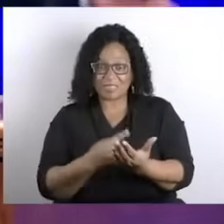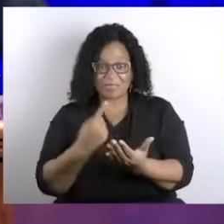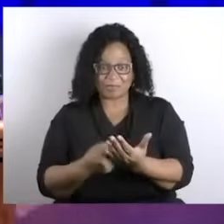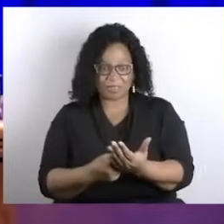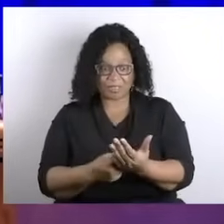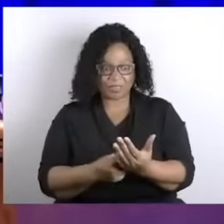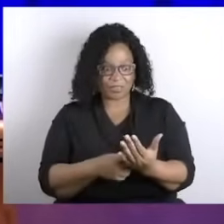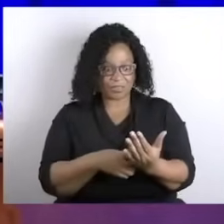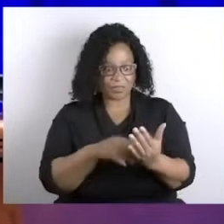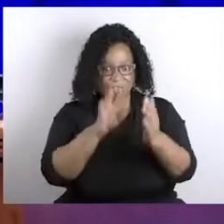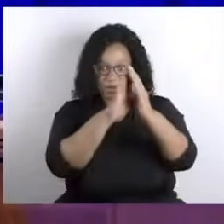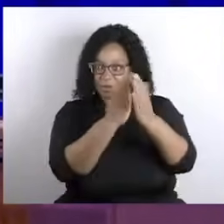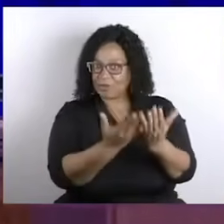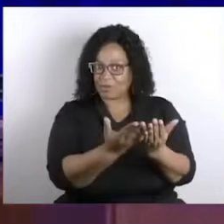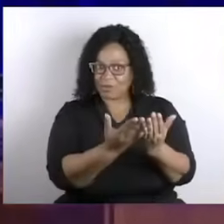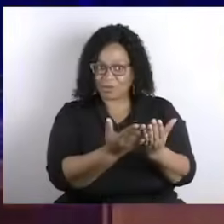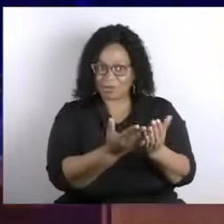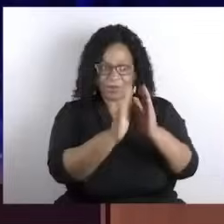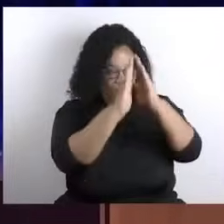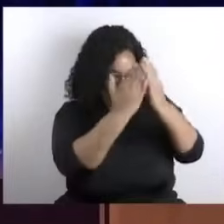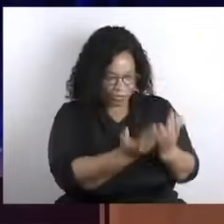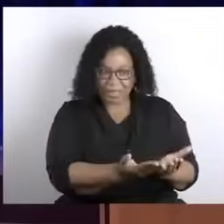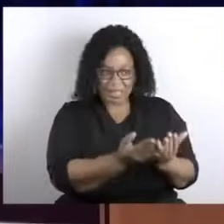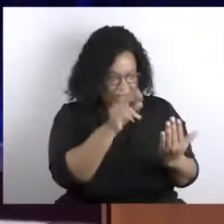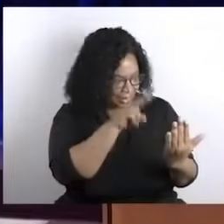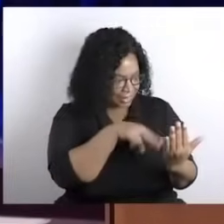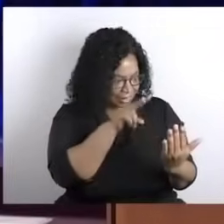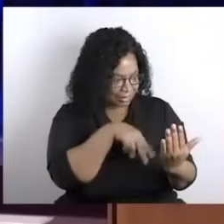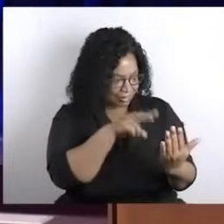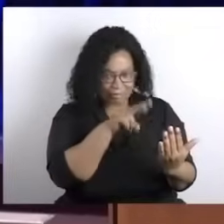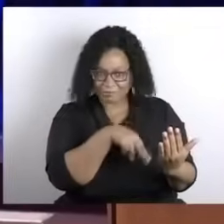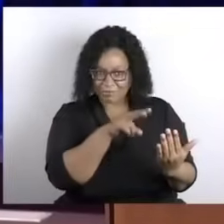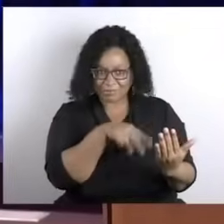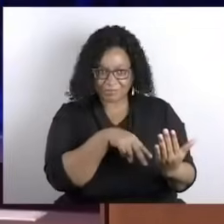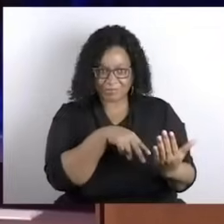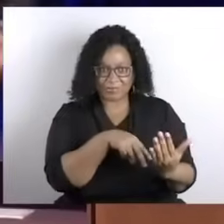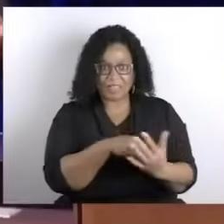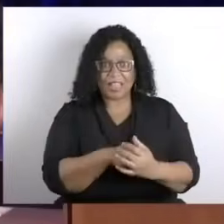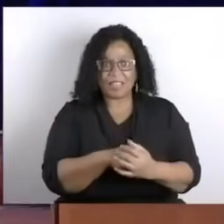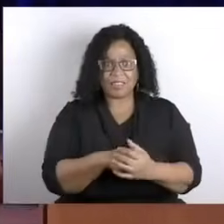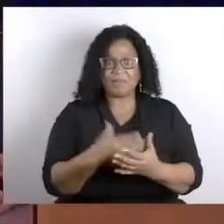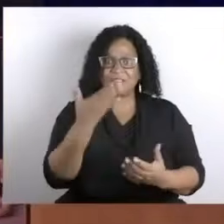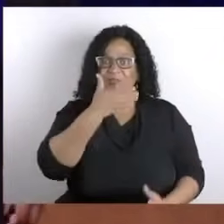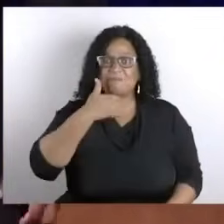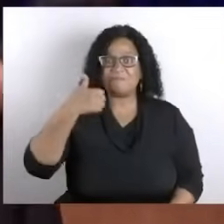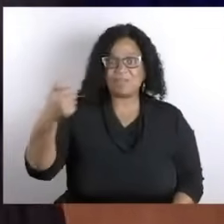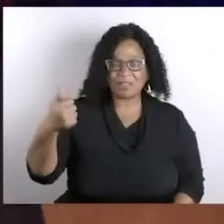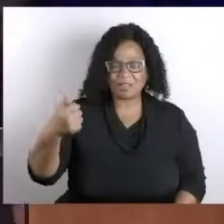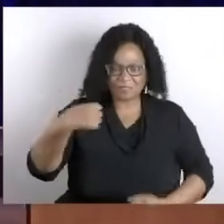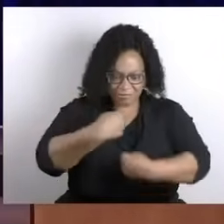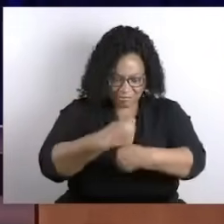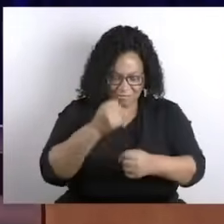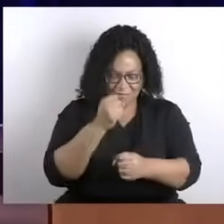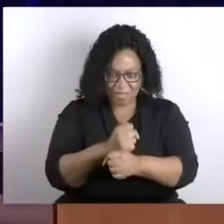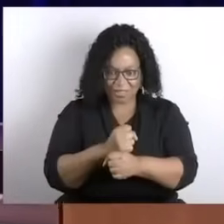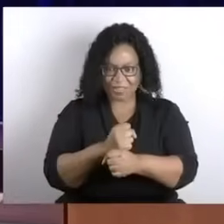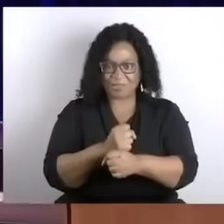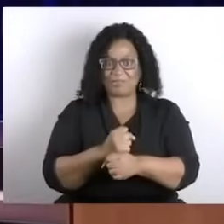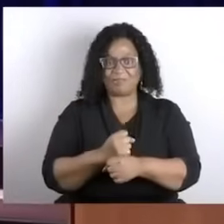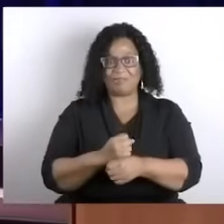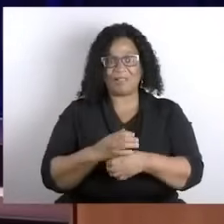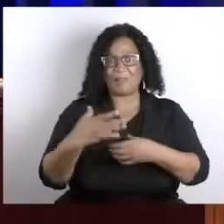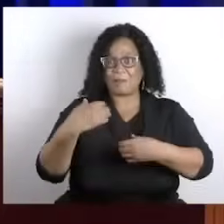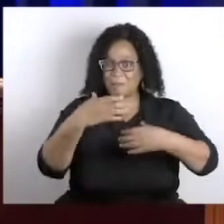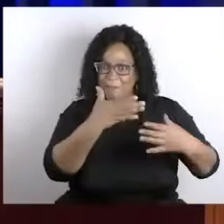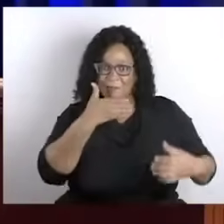book. At least the Bible, read something that's going to make you better. Build yourself up.